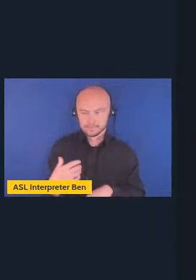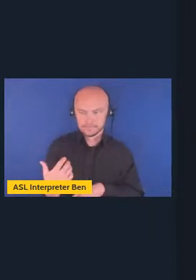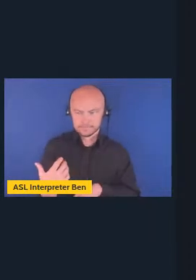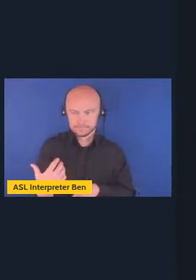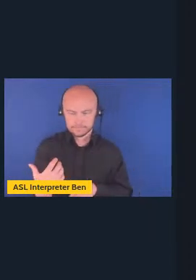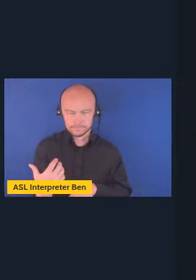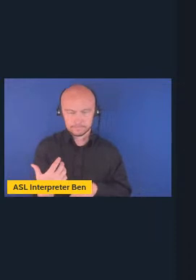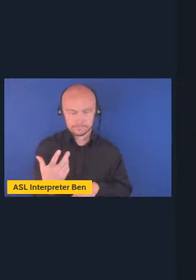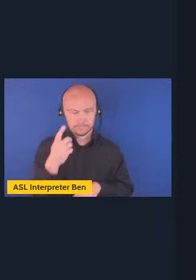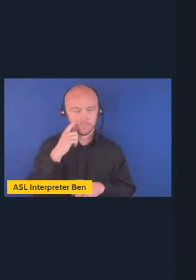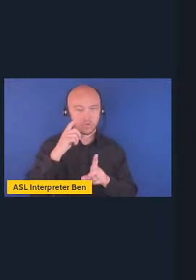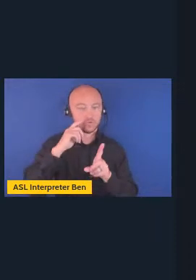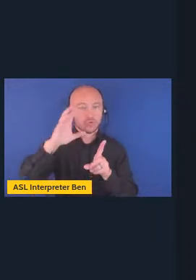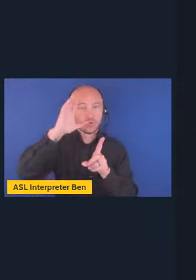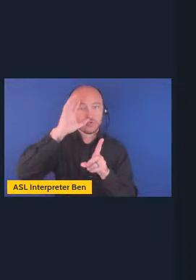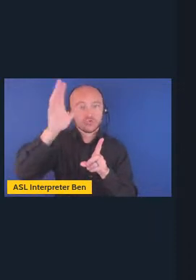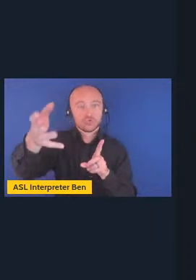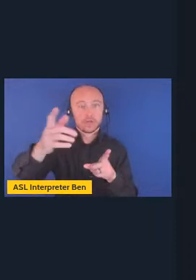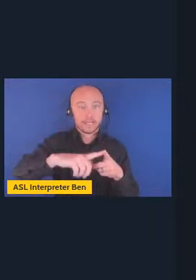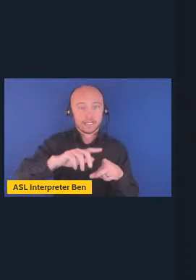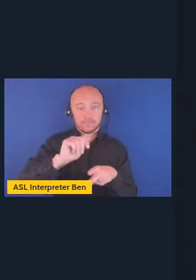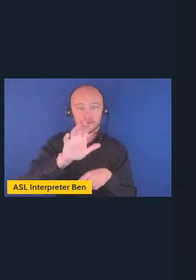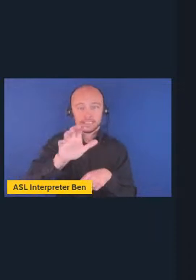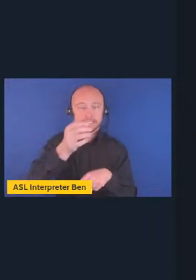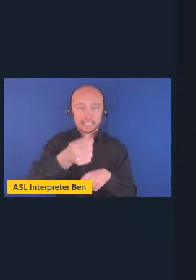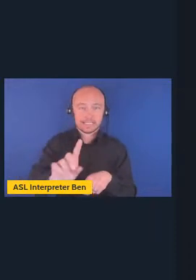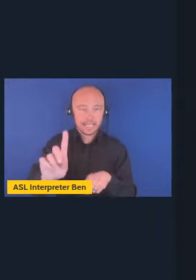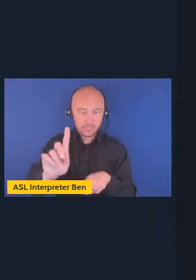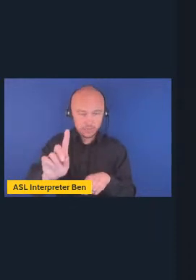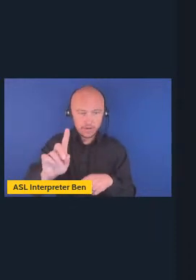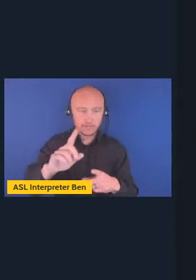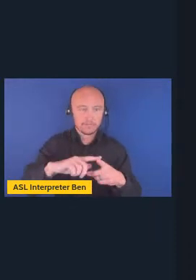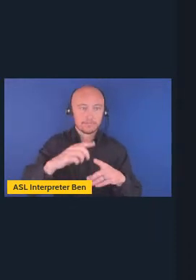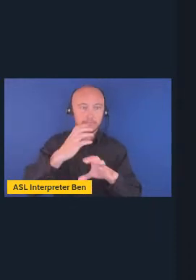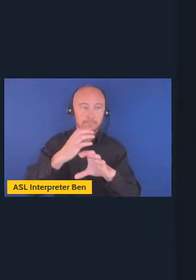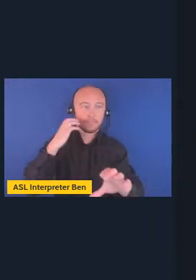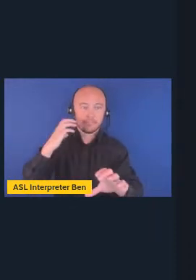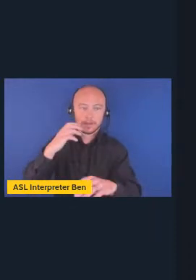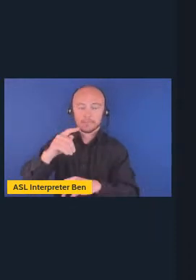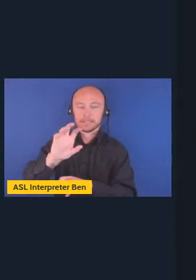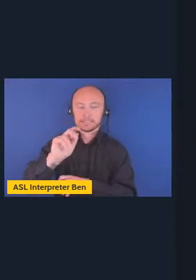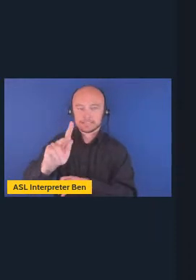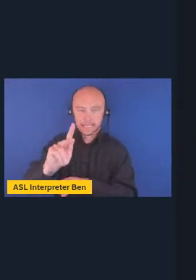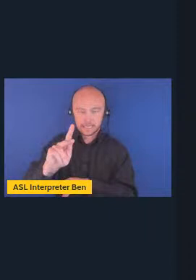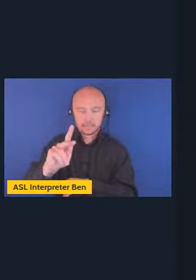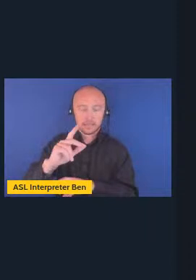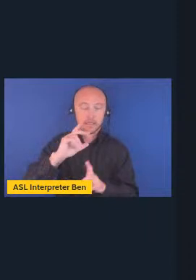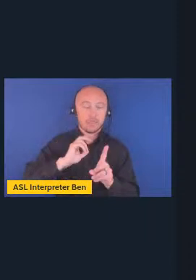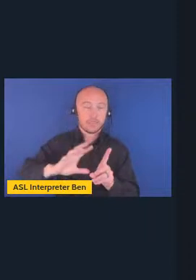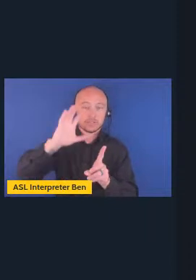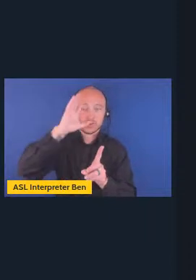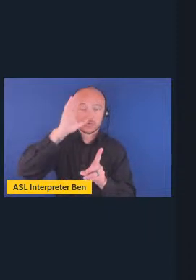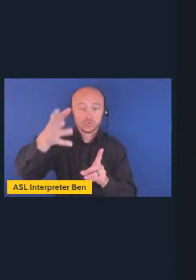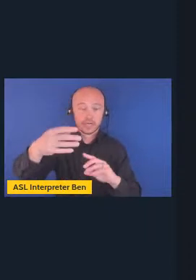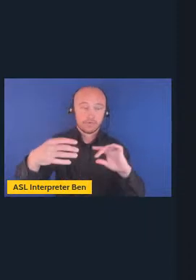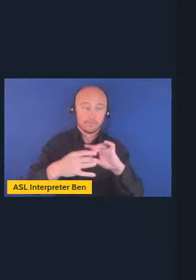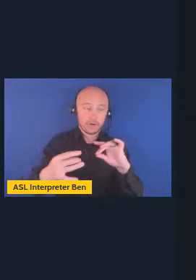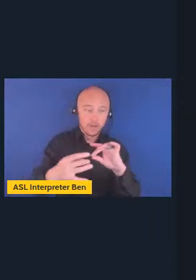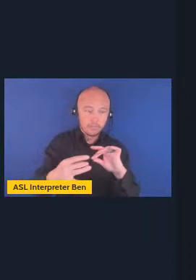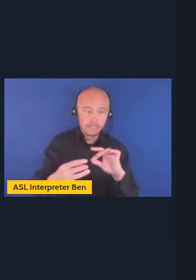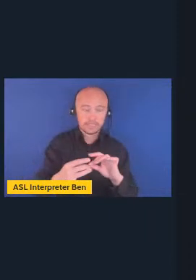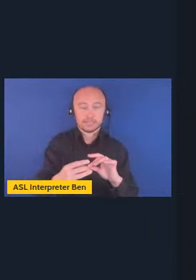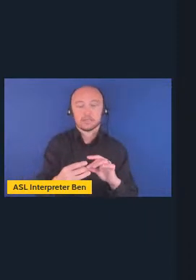stack got created for ECS Anywhere pipeline stack, which has created code commit, code